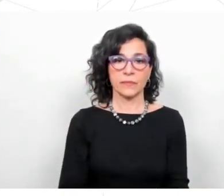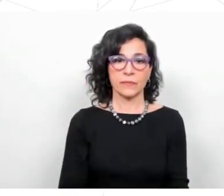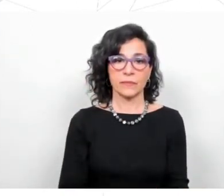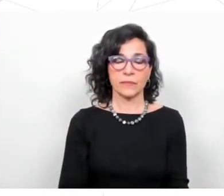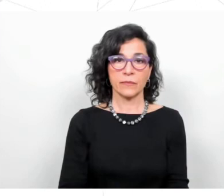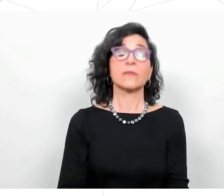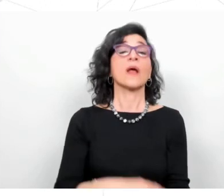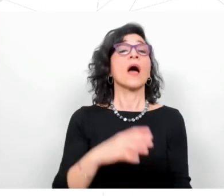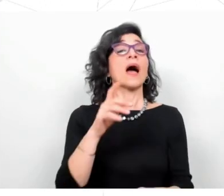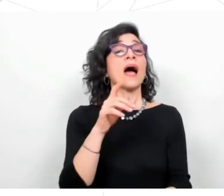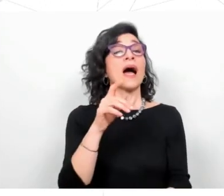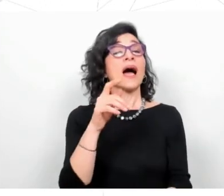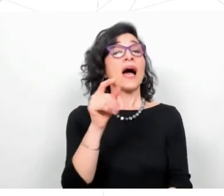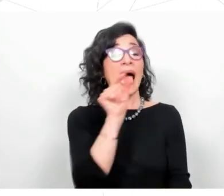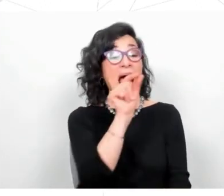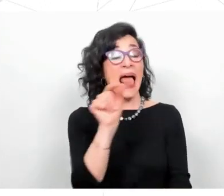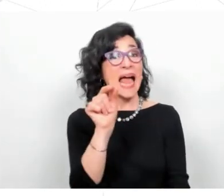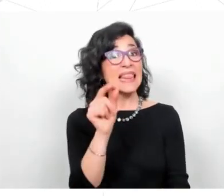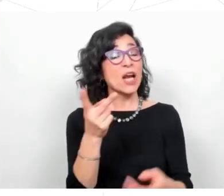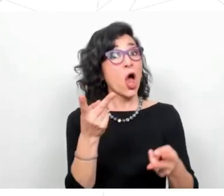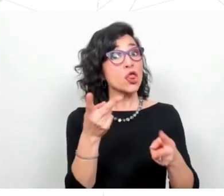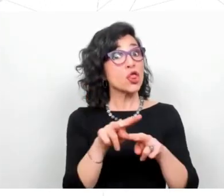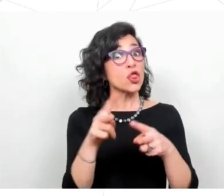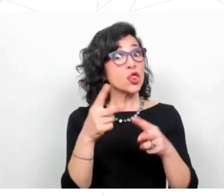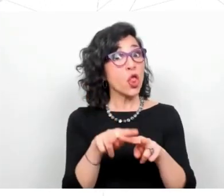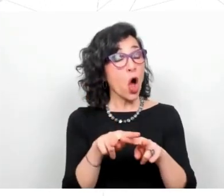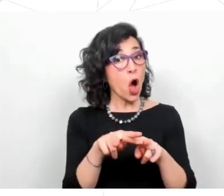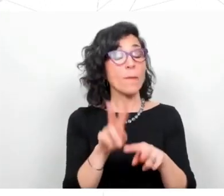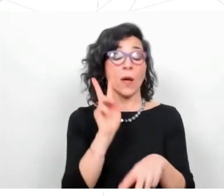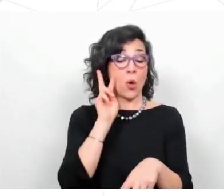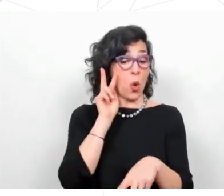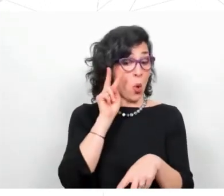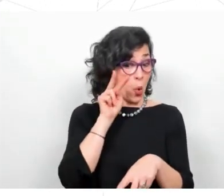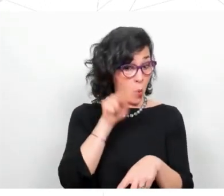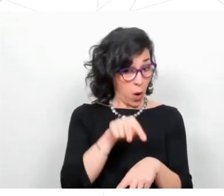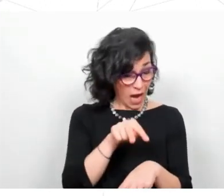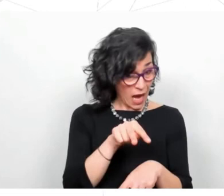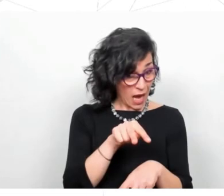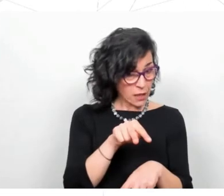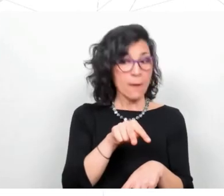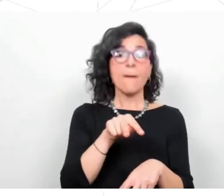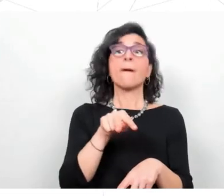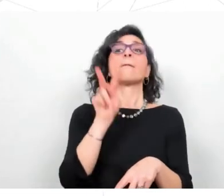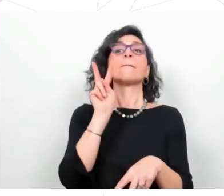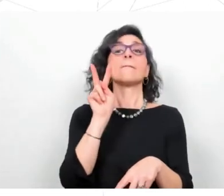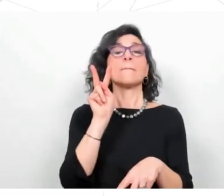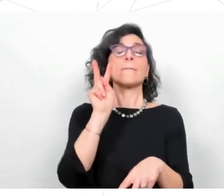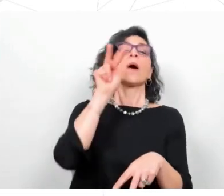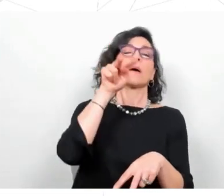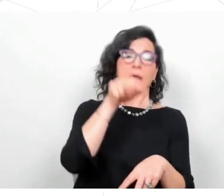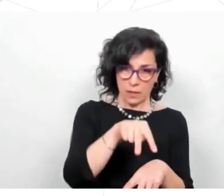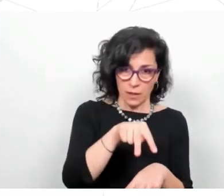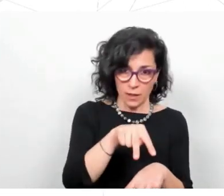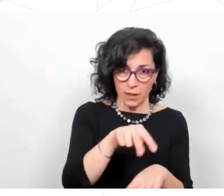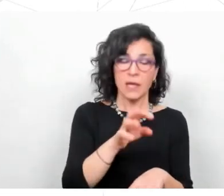Now for double letters, you have to look at it, look away, and look back in order to get it to register as a second click.